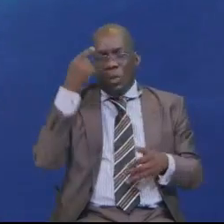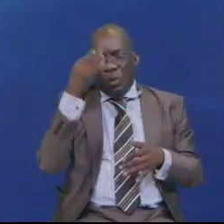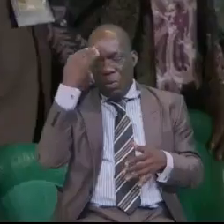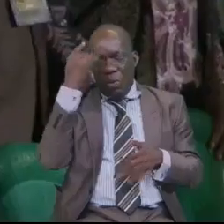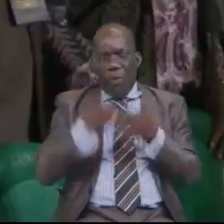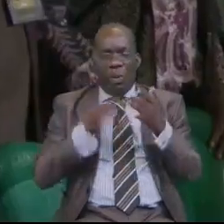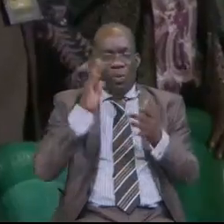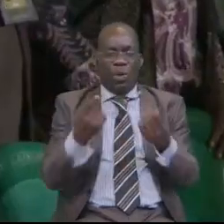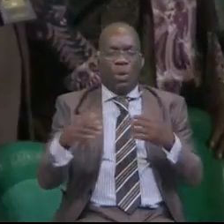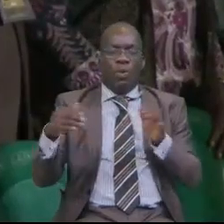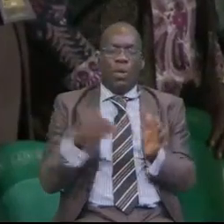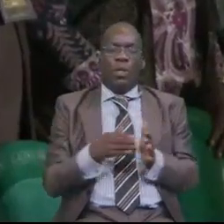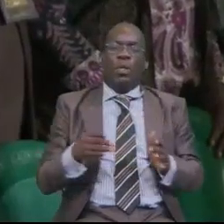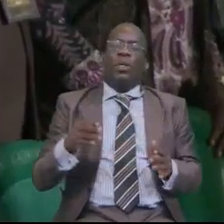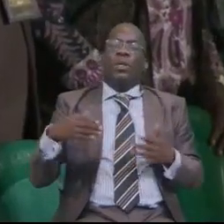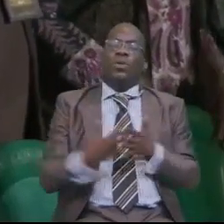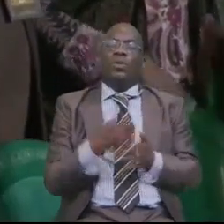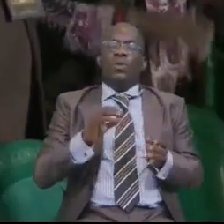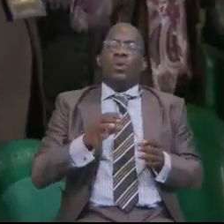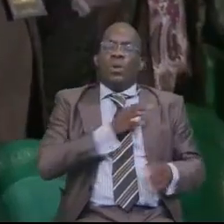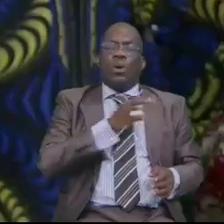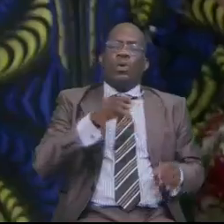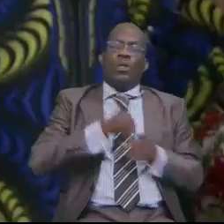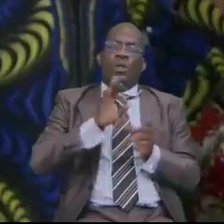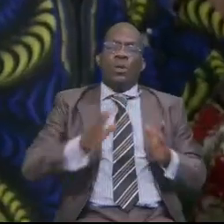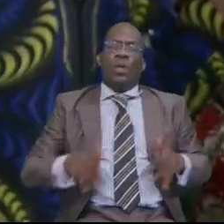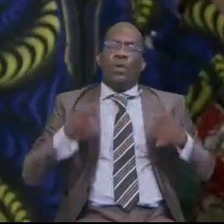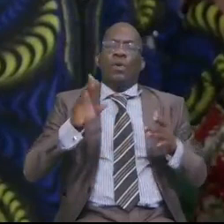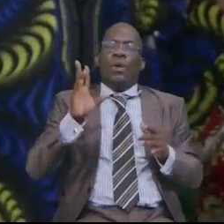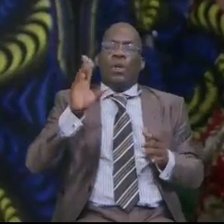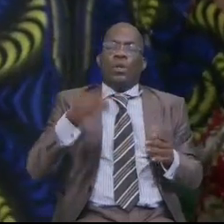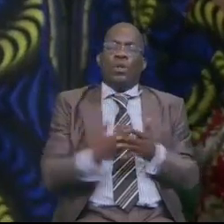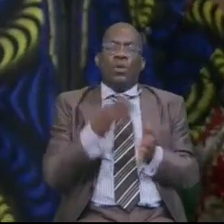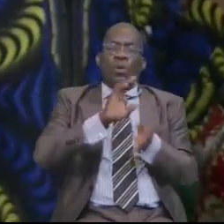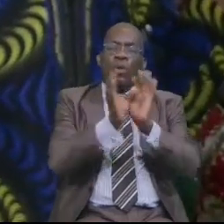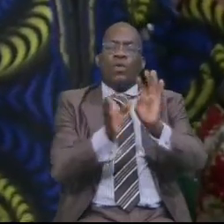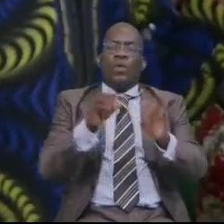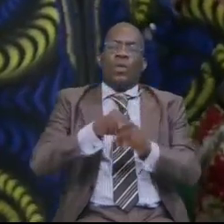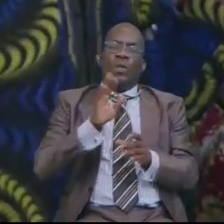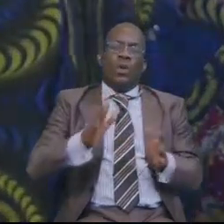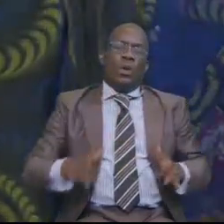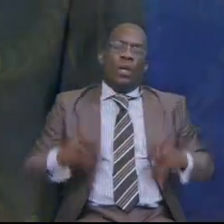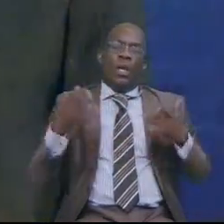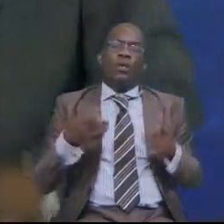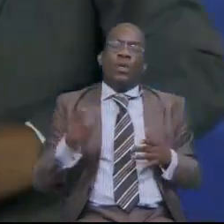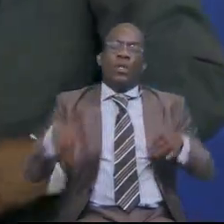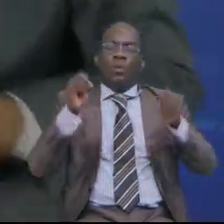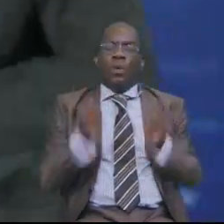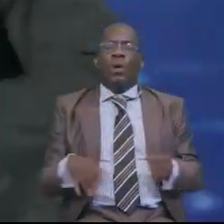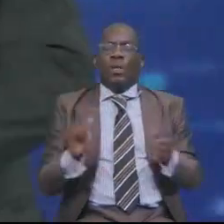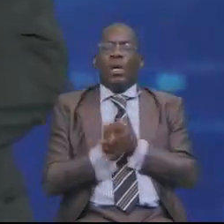your life. New conviction in your life. And the power that makes everyone